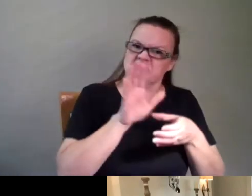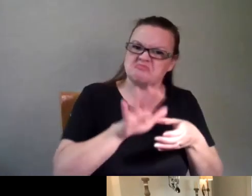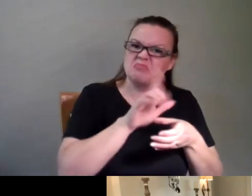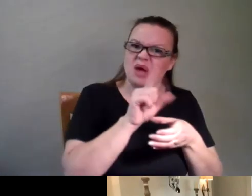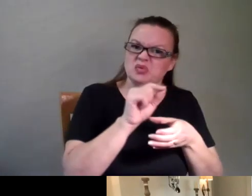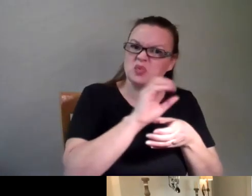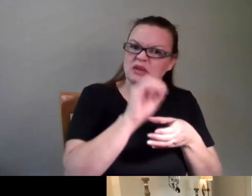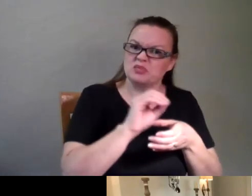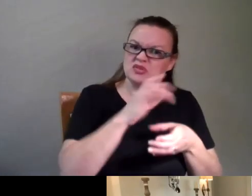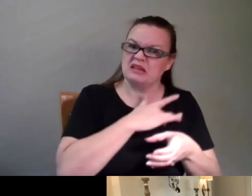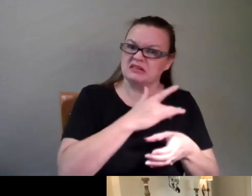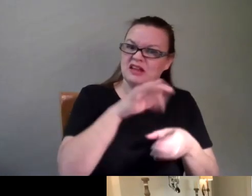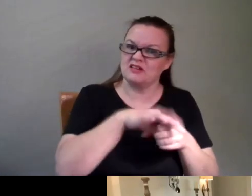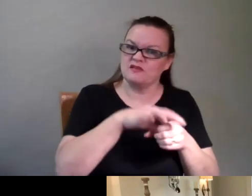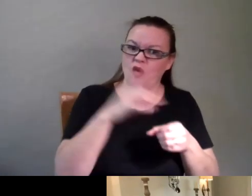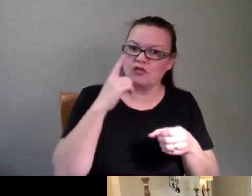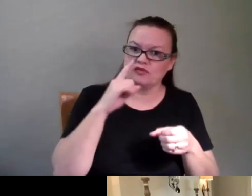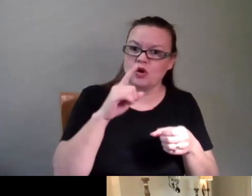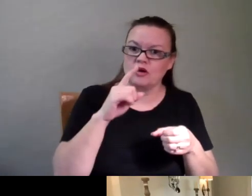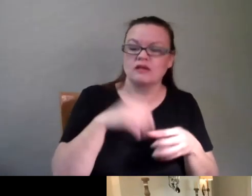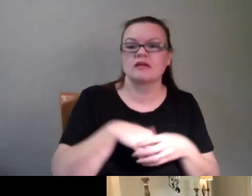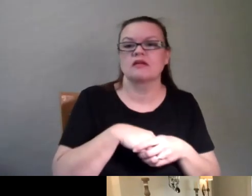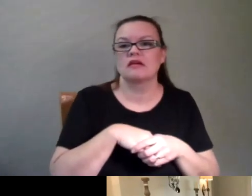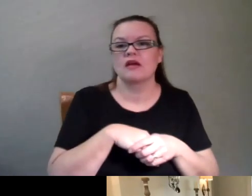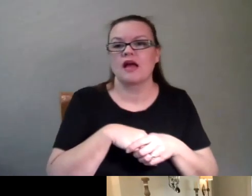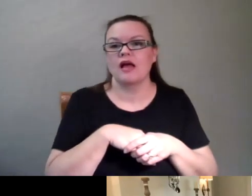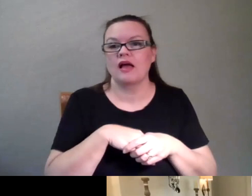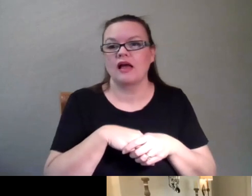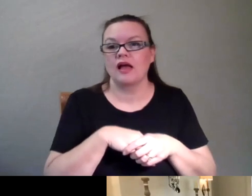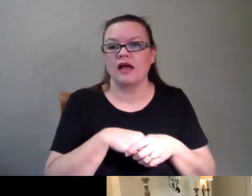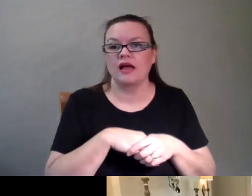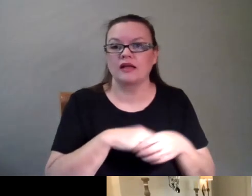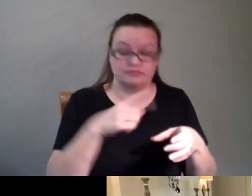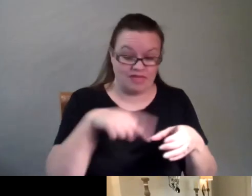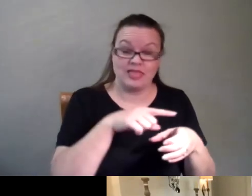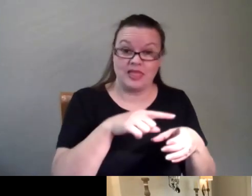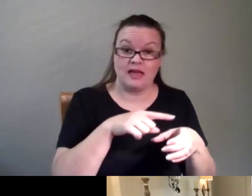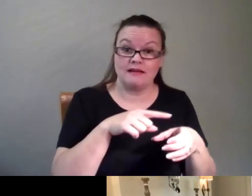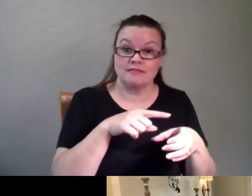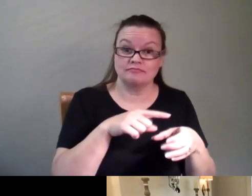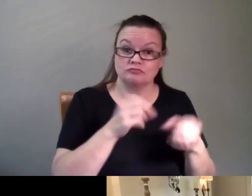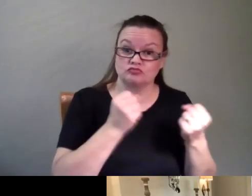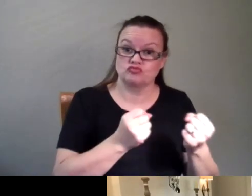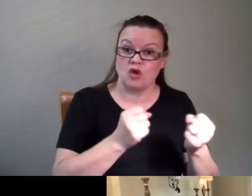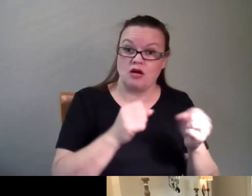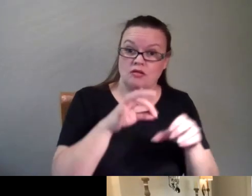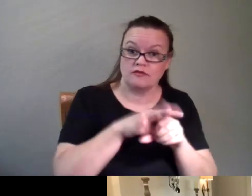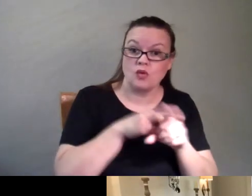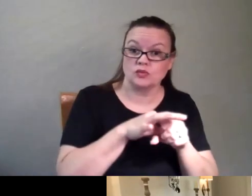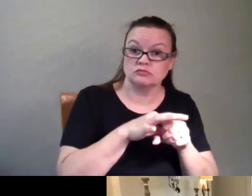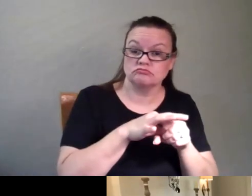strongly conservative, strongly liberals voting in the primaries, and that's the candidates we're putting forward. And I think,